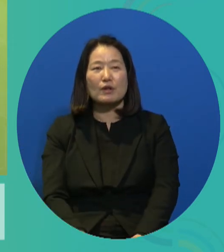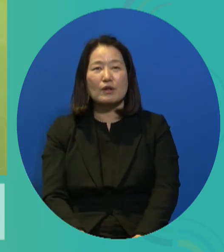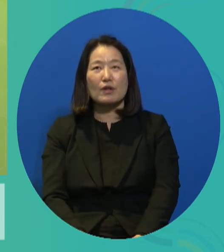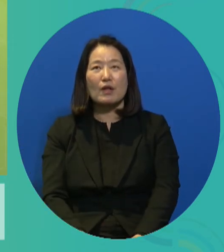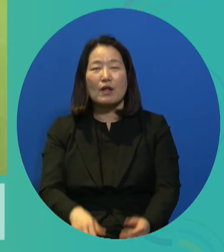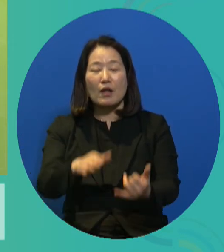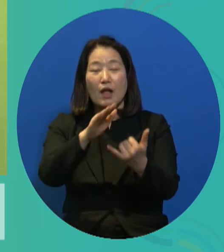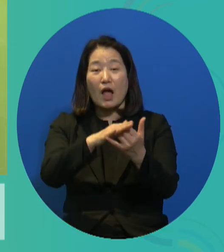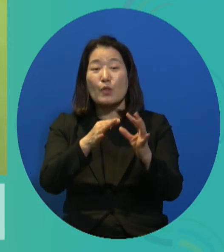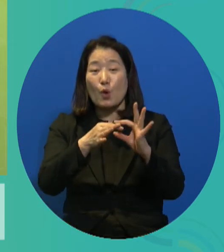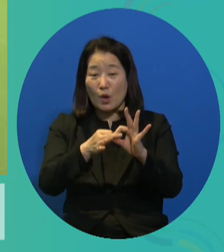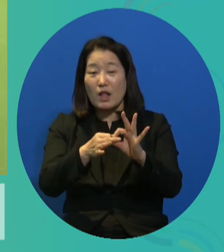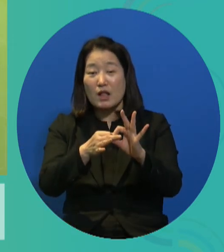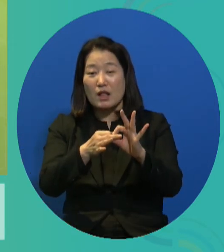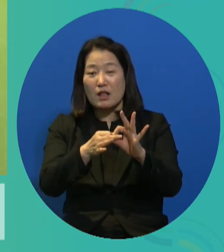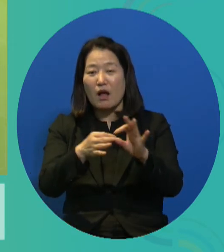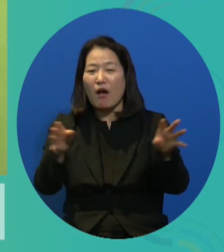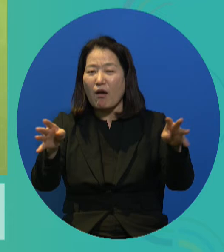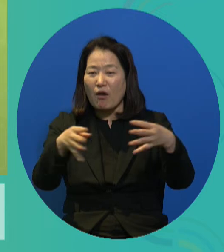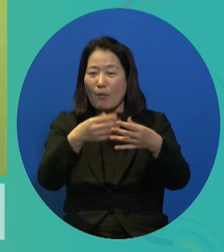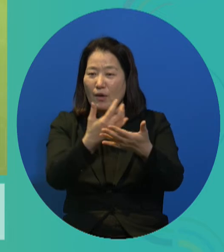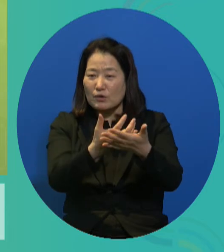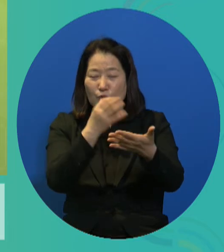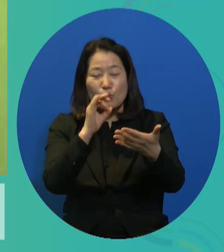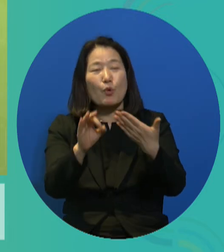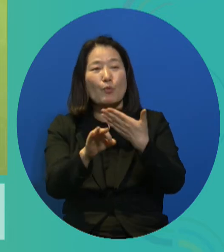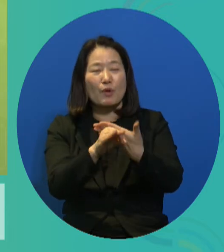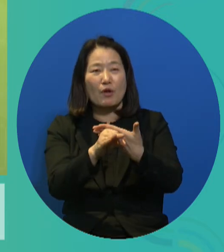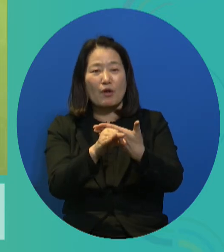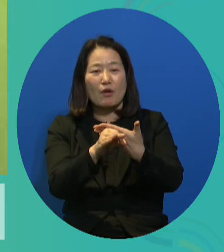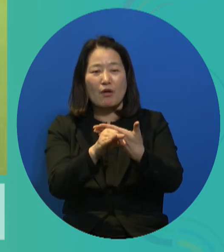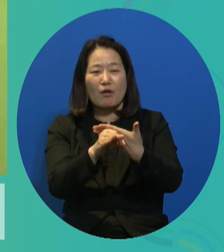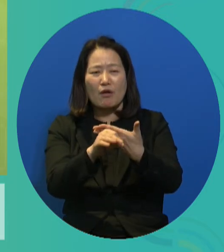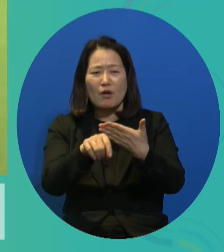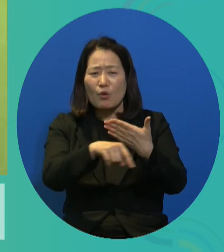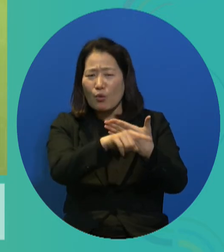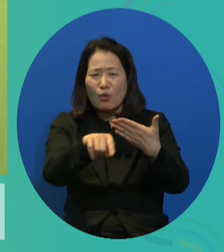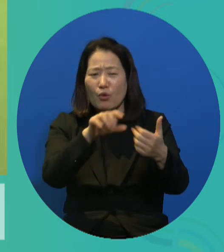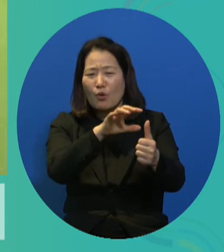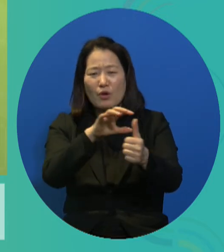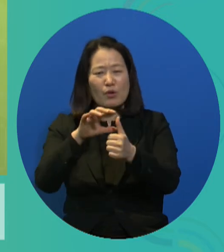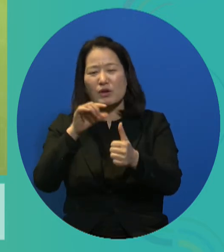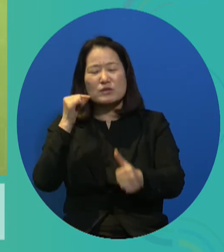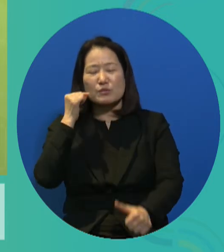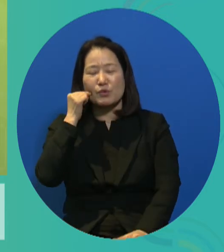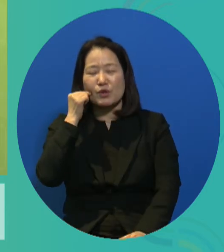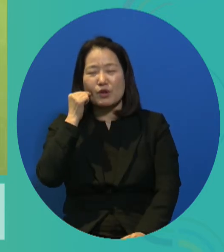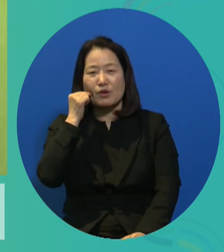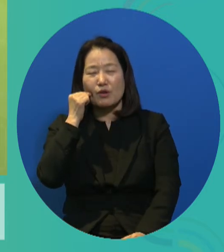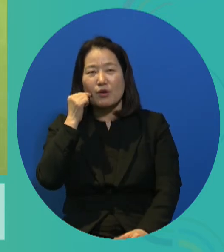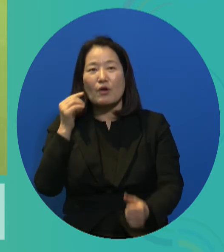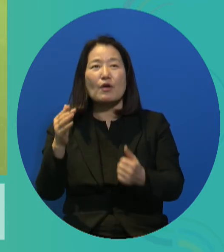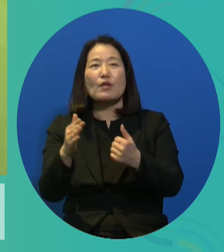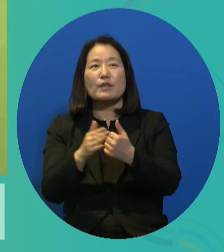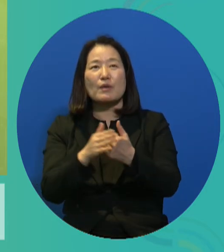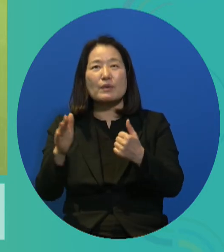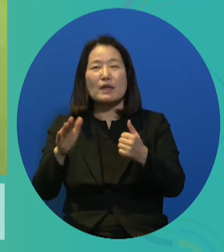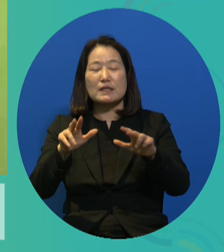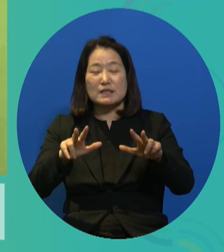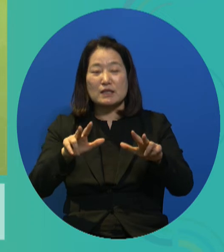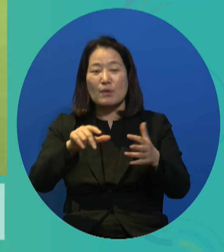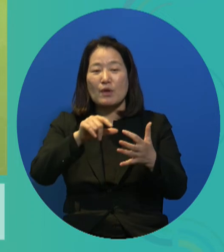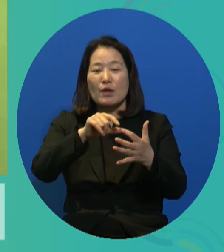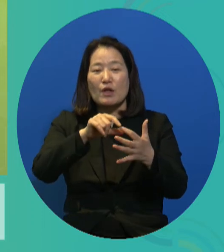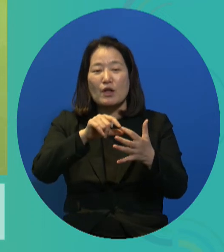different mechanisms. And also for the Convention on the Rights of the Child and some of the other conventions, the optional protocols may have been ratified, but they